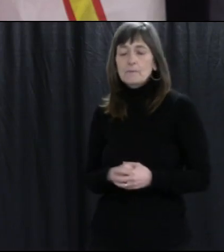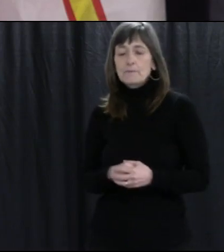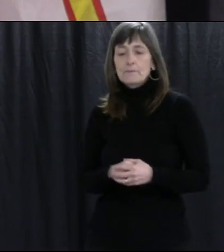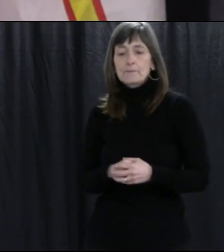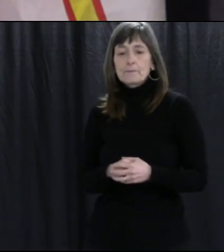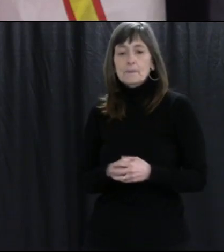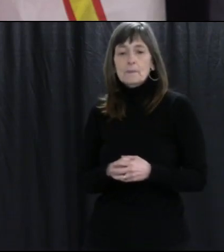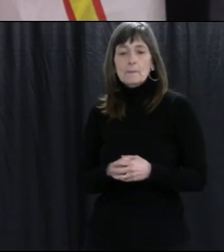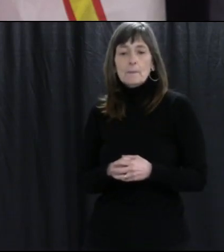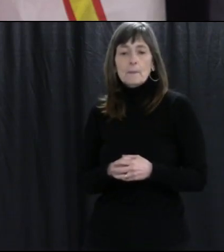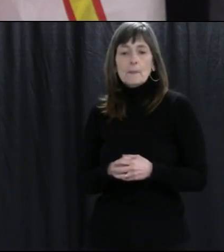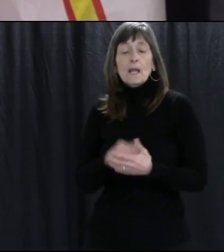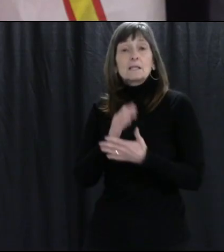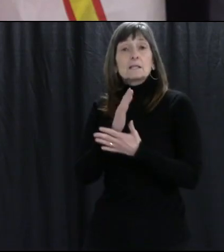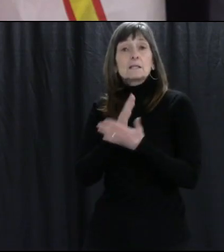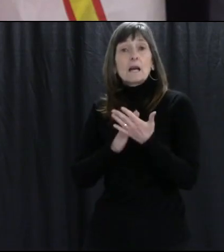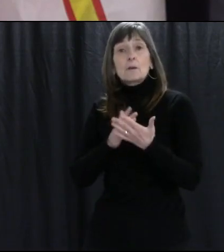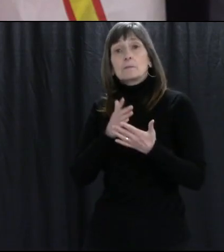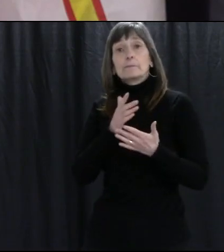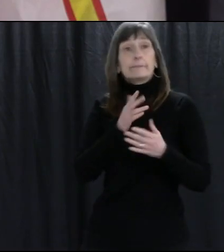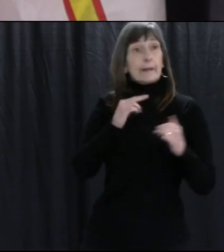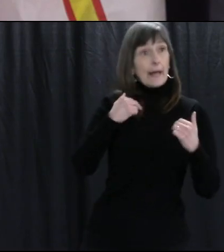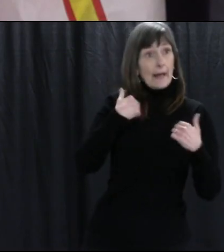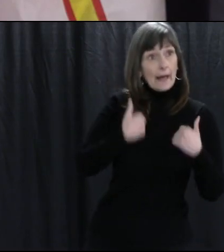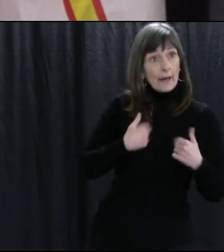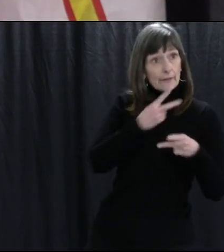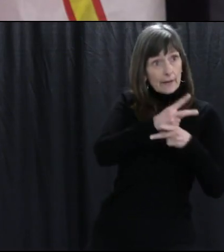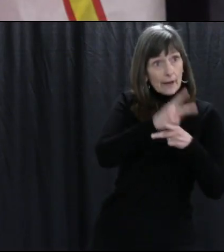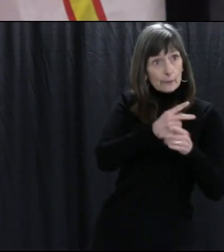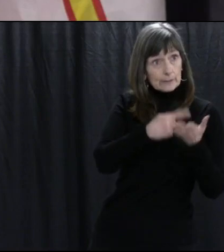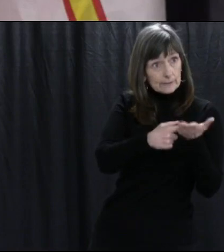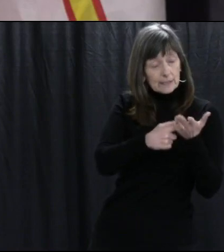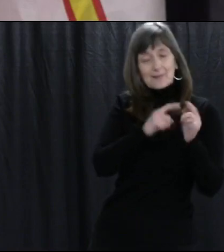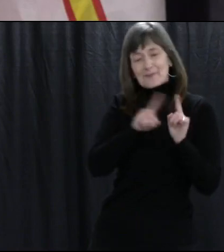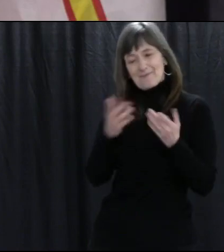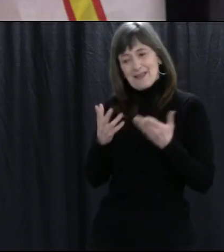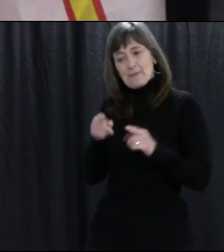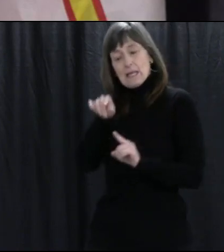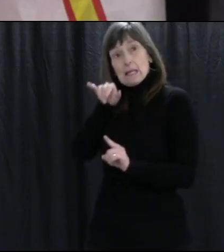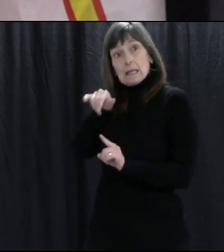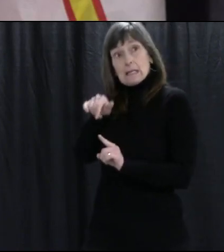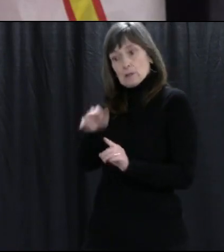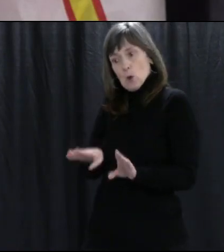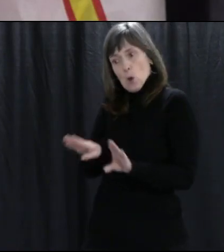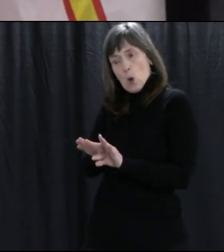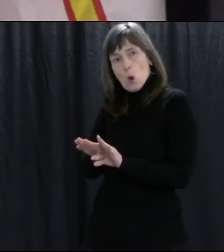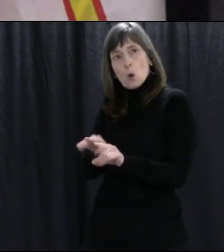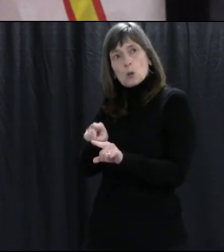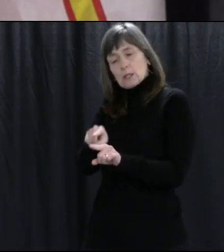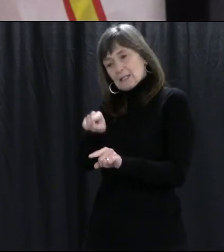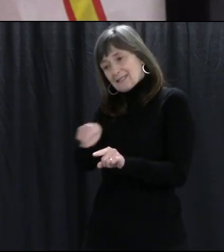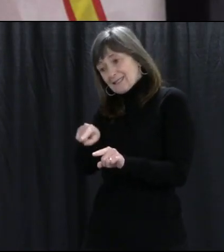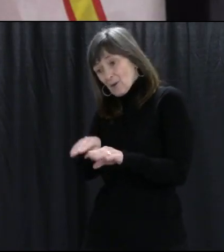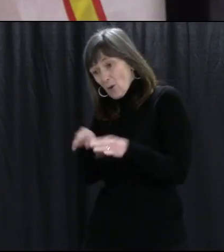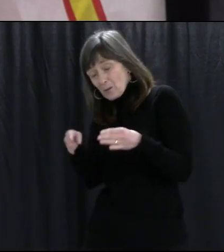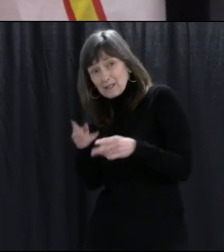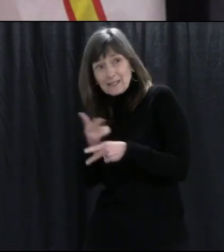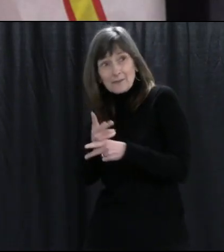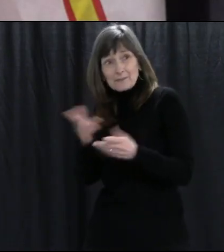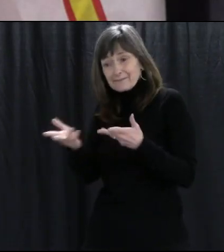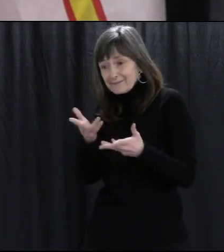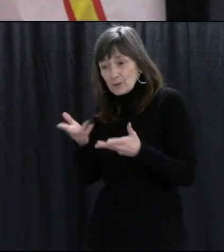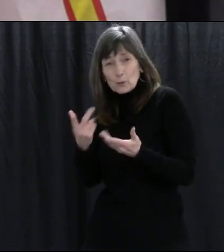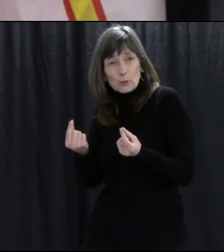So working with childcare centers now to see if there's a way that we can actually use the space, keeping in mind the recommendations that